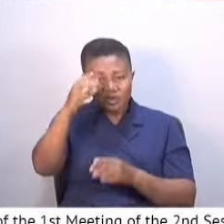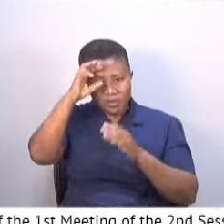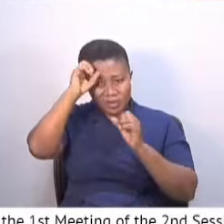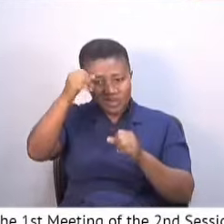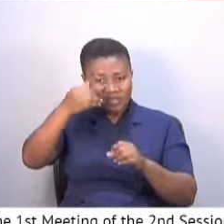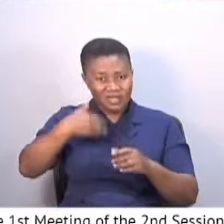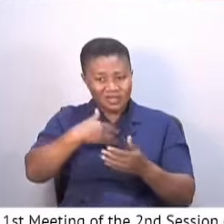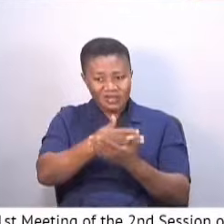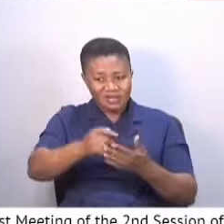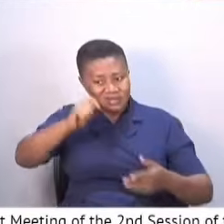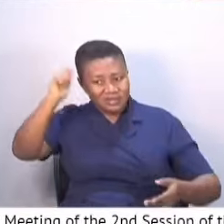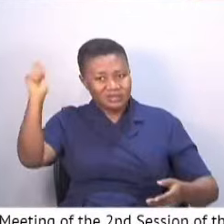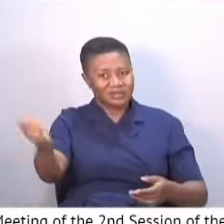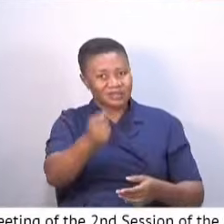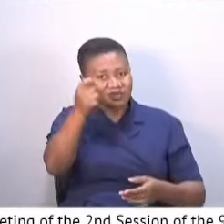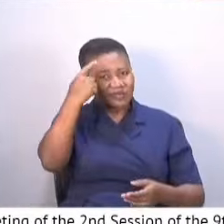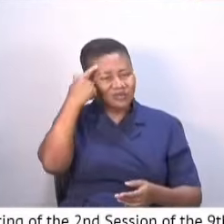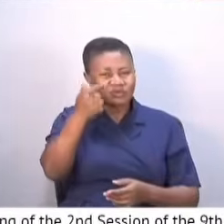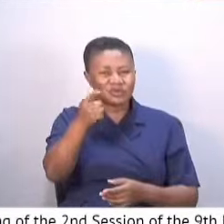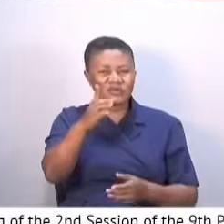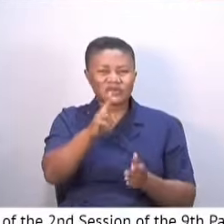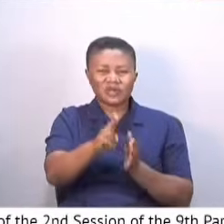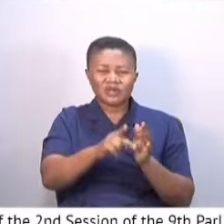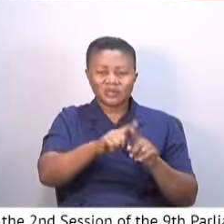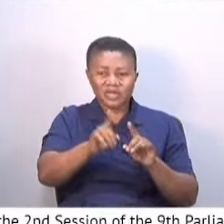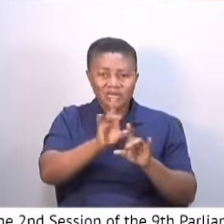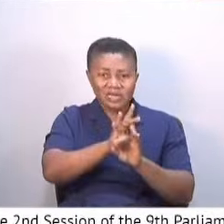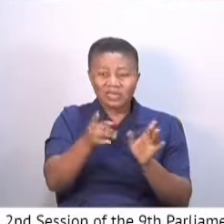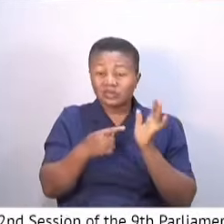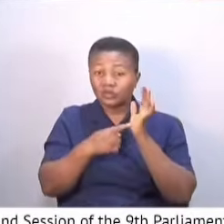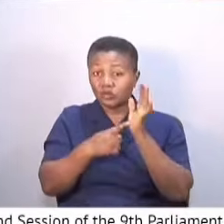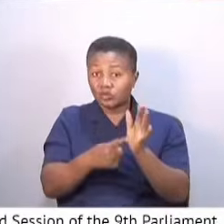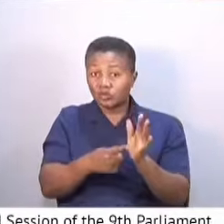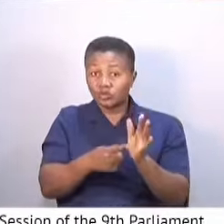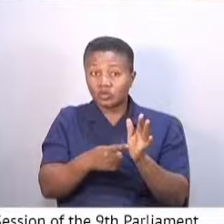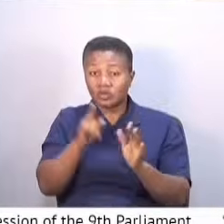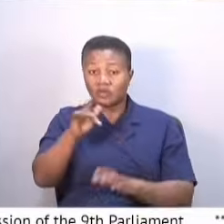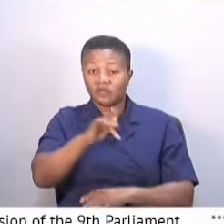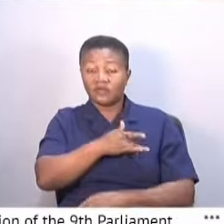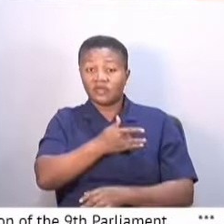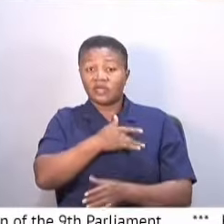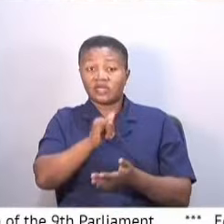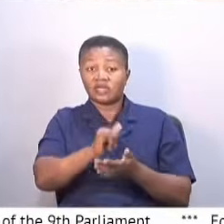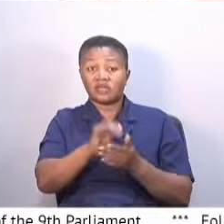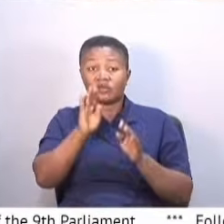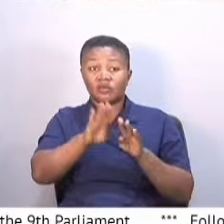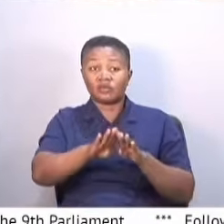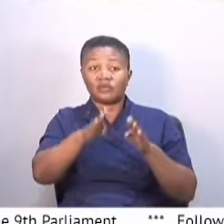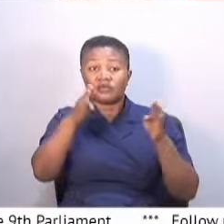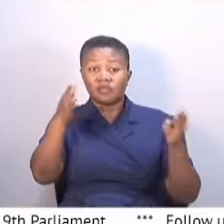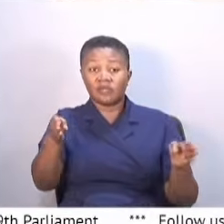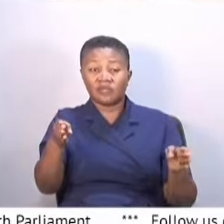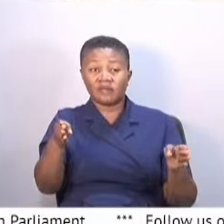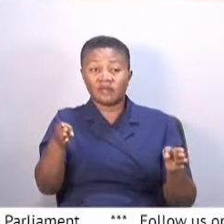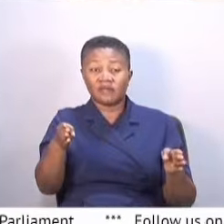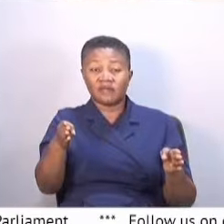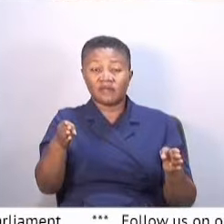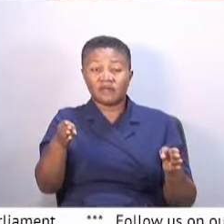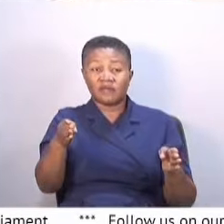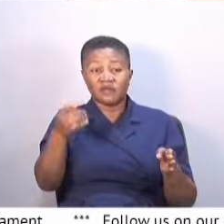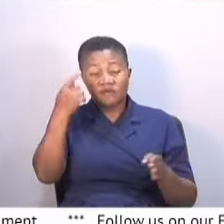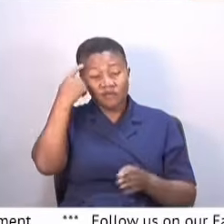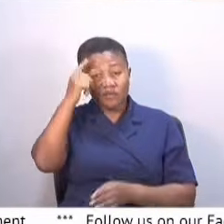economy. And there's nothing going on. Speaker, and they felt that they were going to open the recruitment to 35